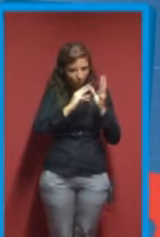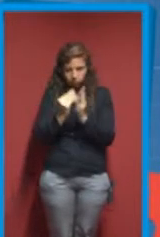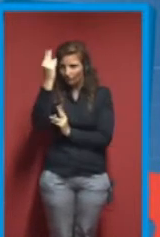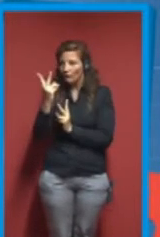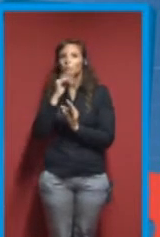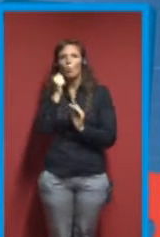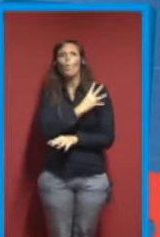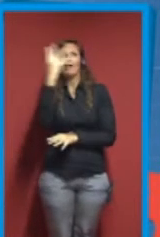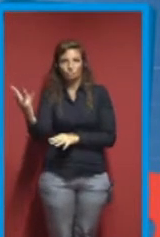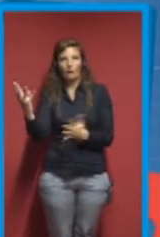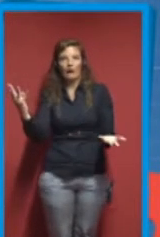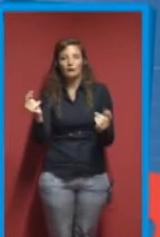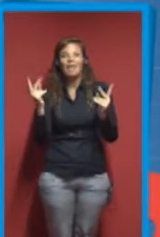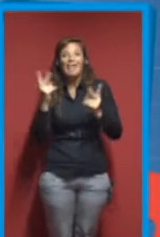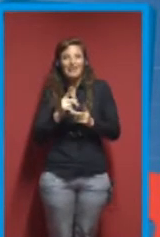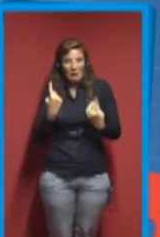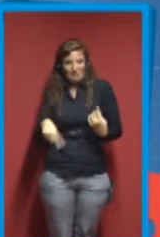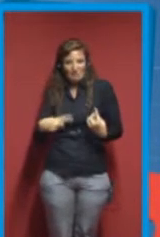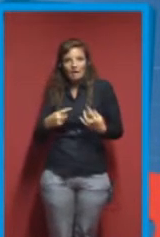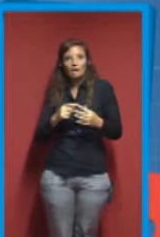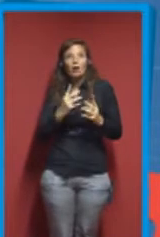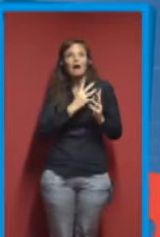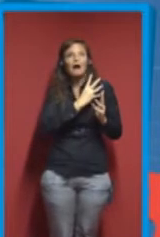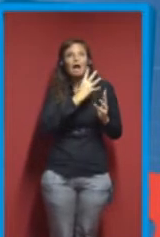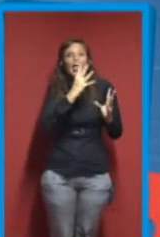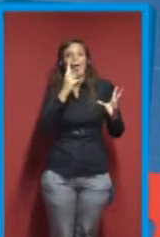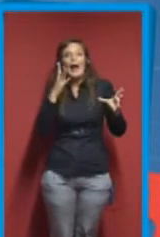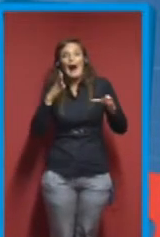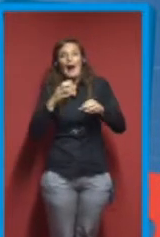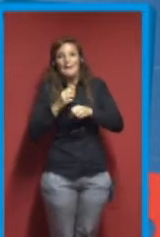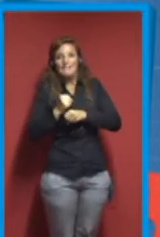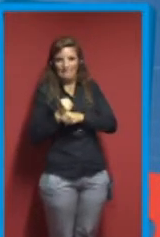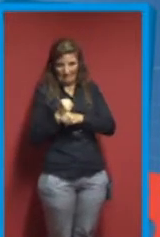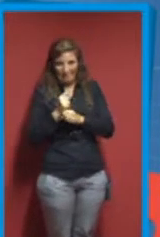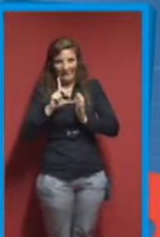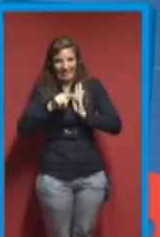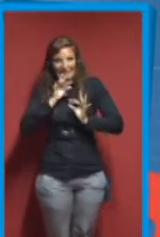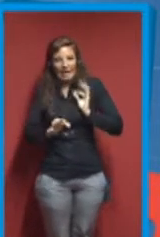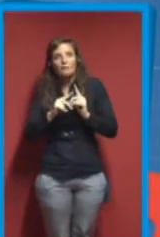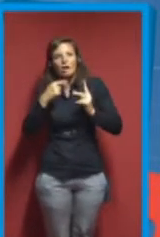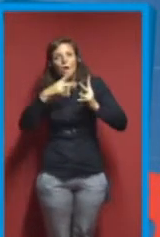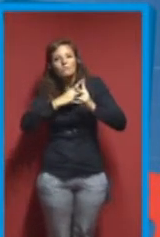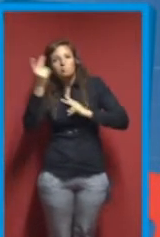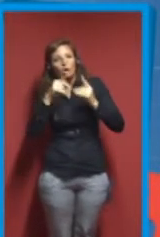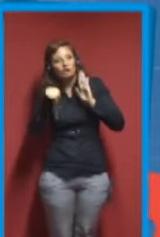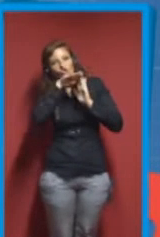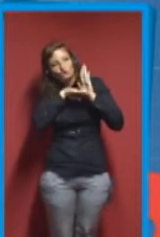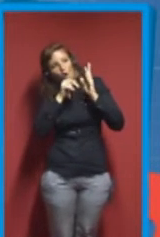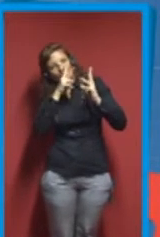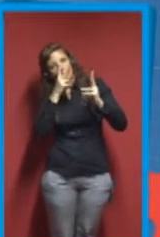do towards getting to something you want. We decided to try it the software way, put it live, iterate with